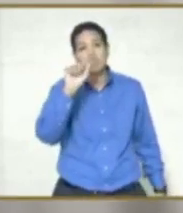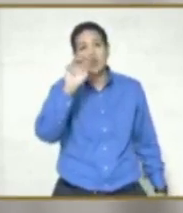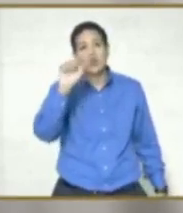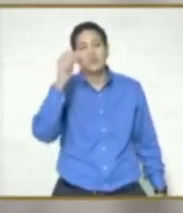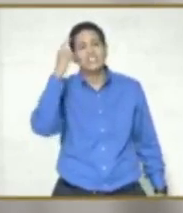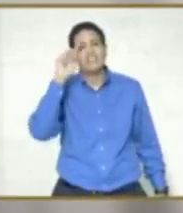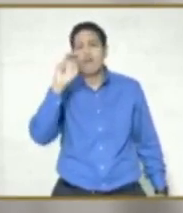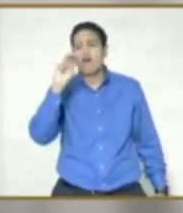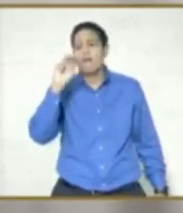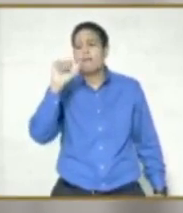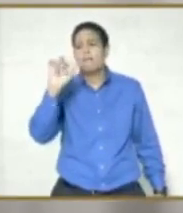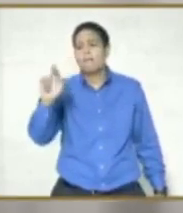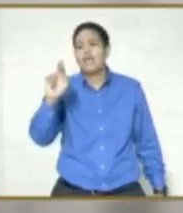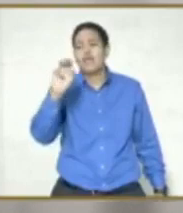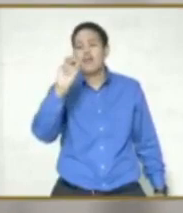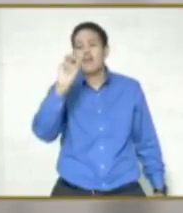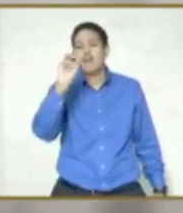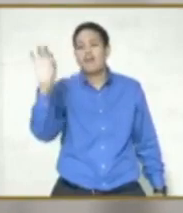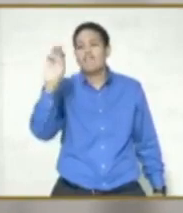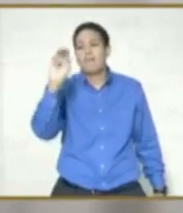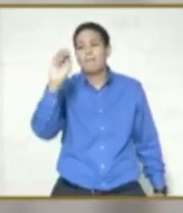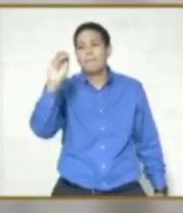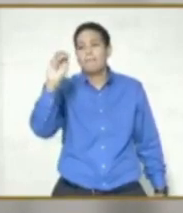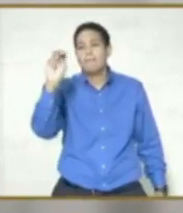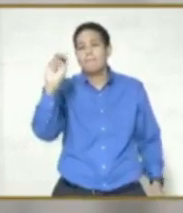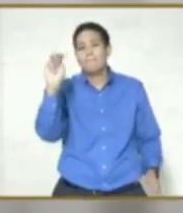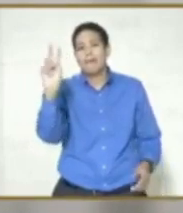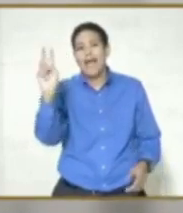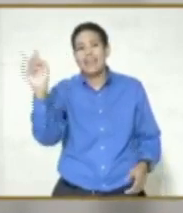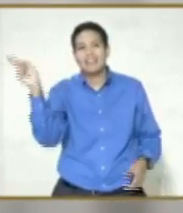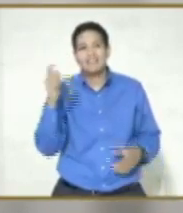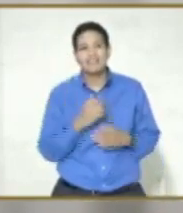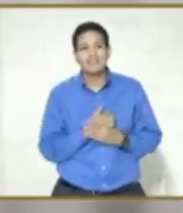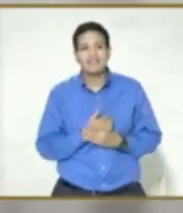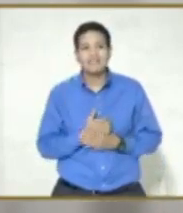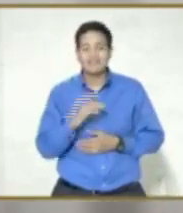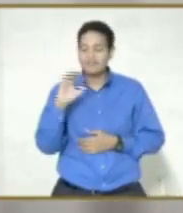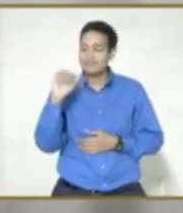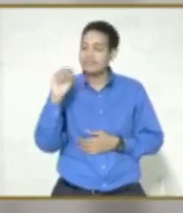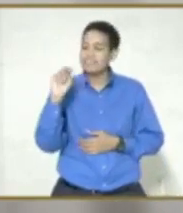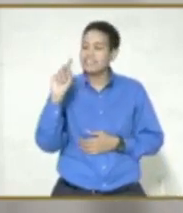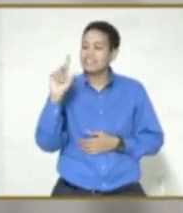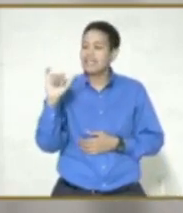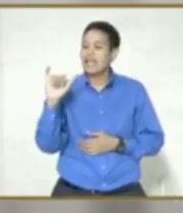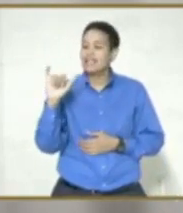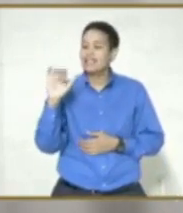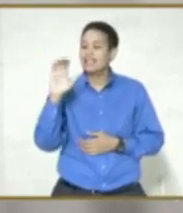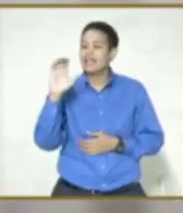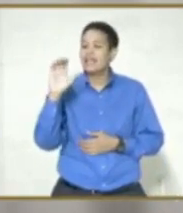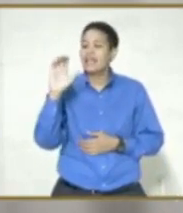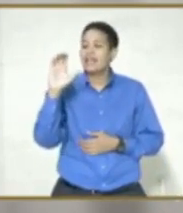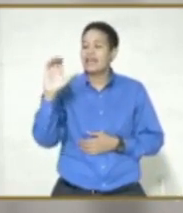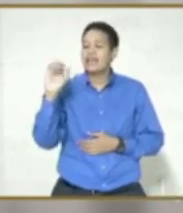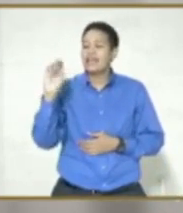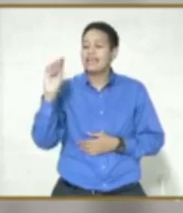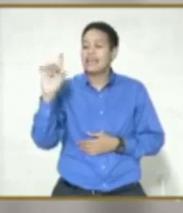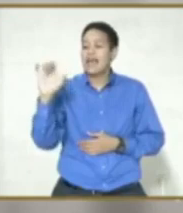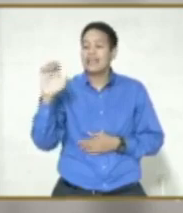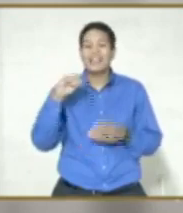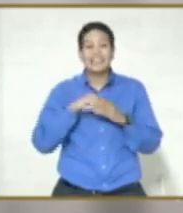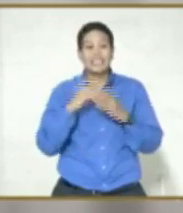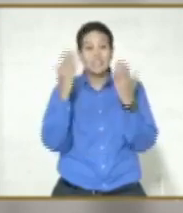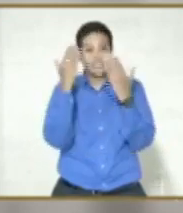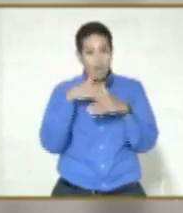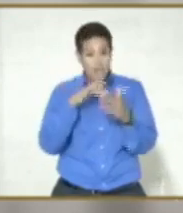Mayor of Mandeville, is the Candle in the Dark Center for private people or the general public? Very